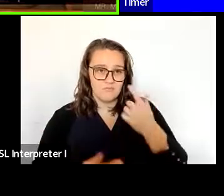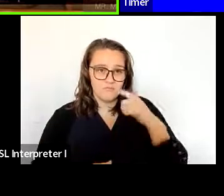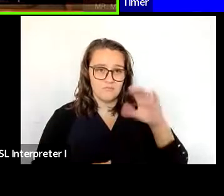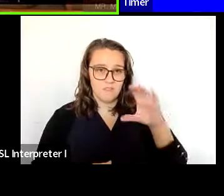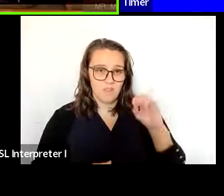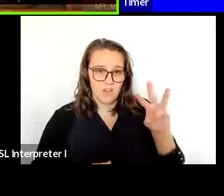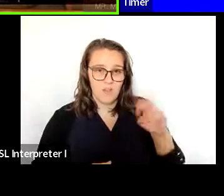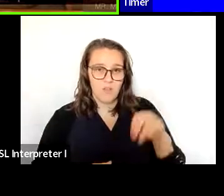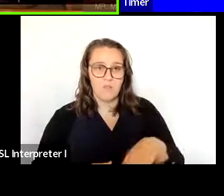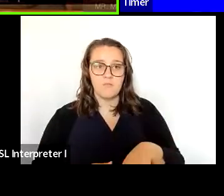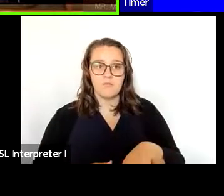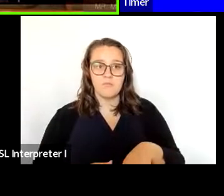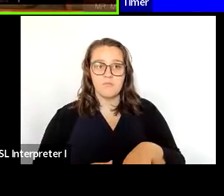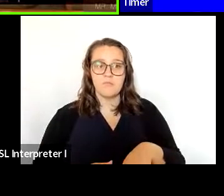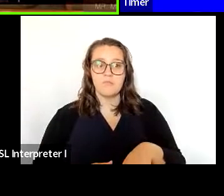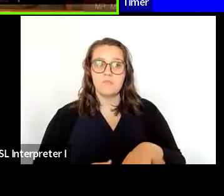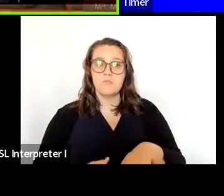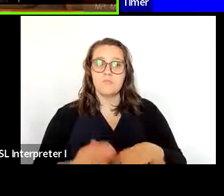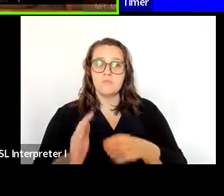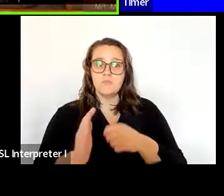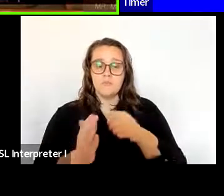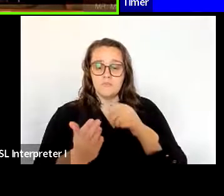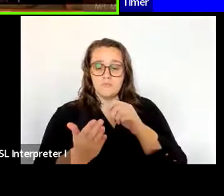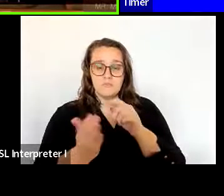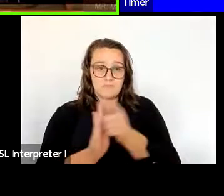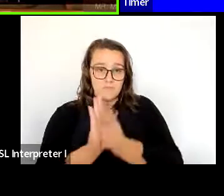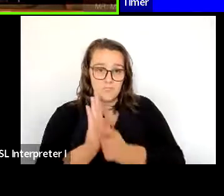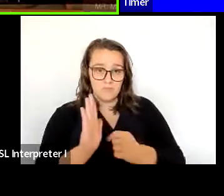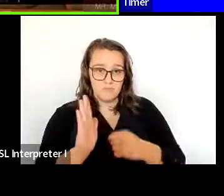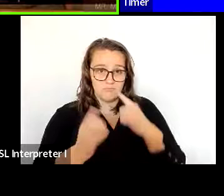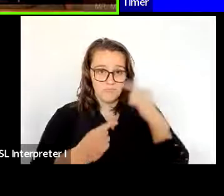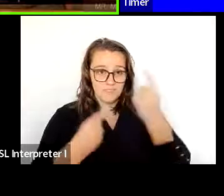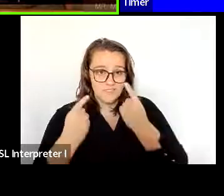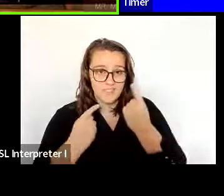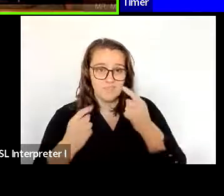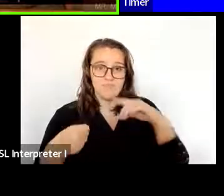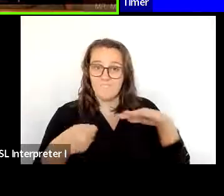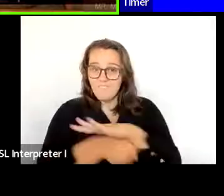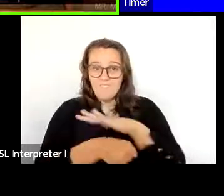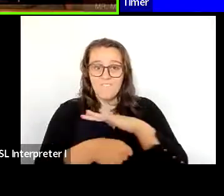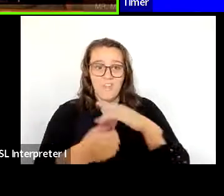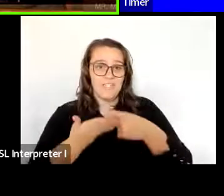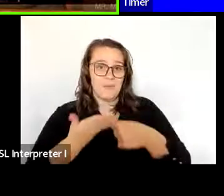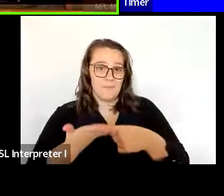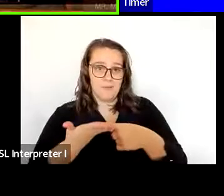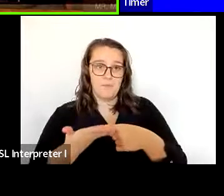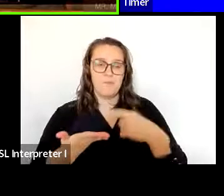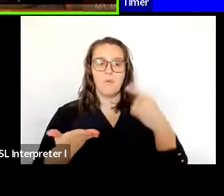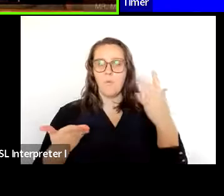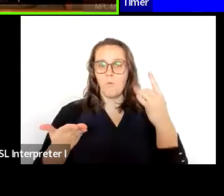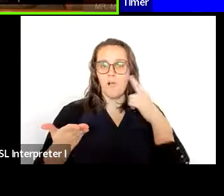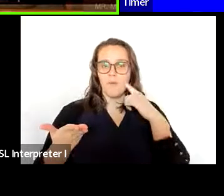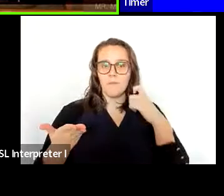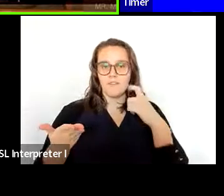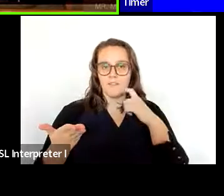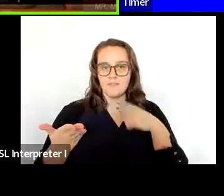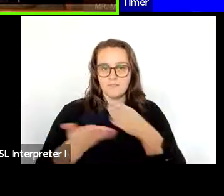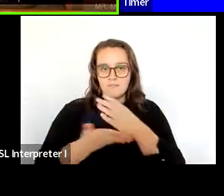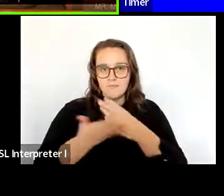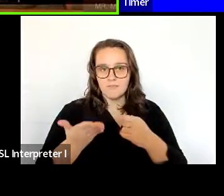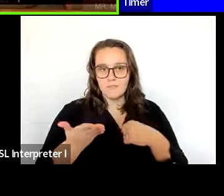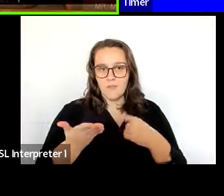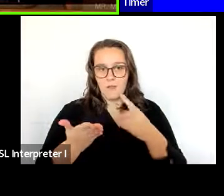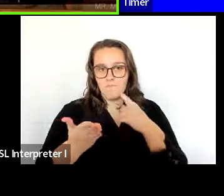Measures that are being considered for markup are fully debatable in the committee of the whole. I say that because measures that are reported out of